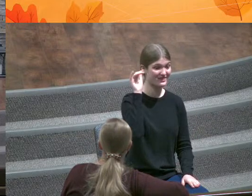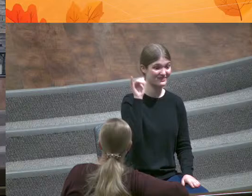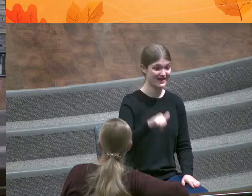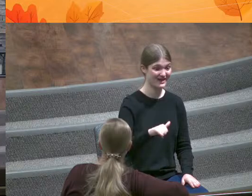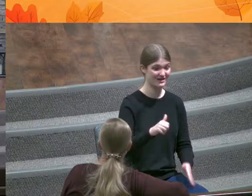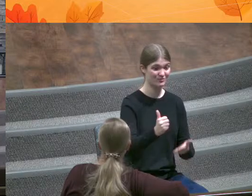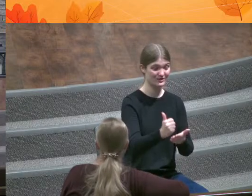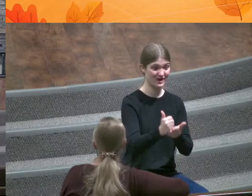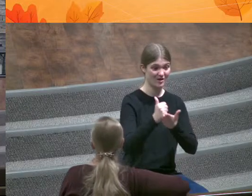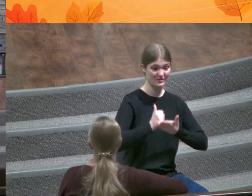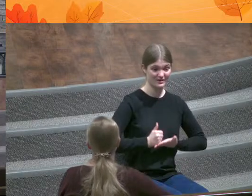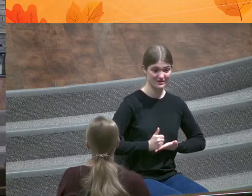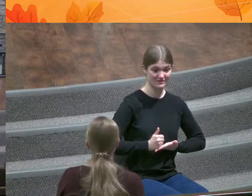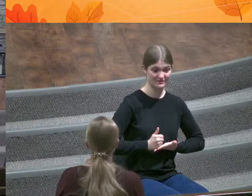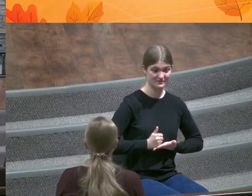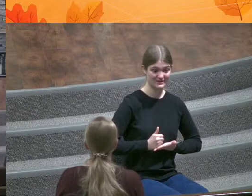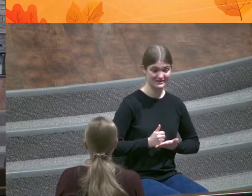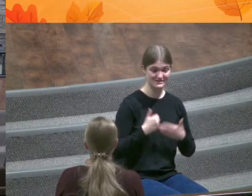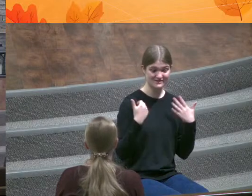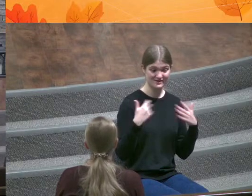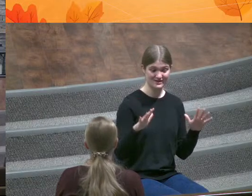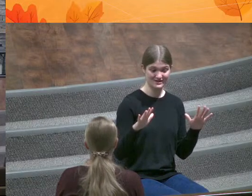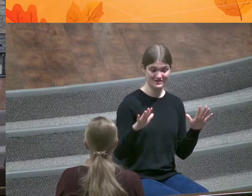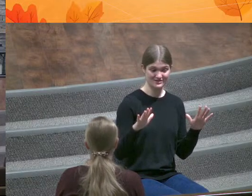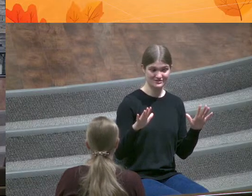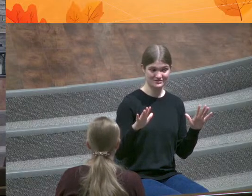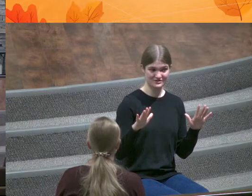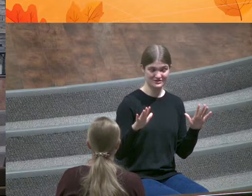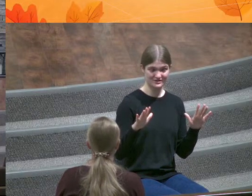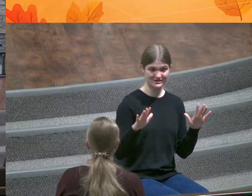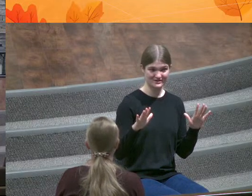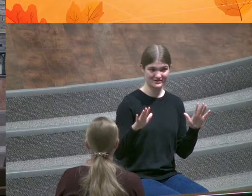was beneficial to finish,